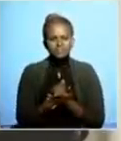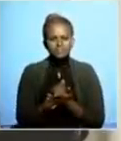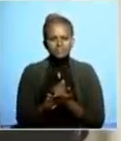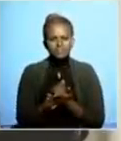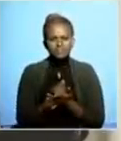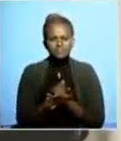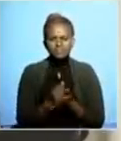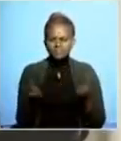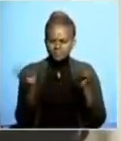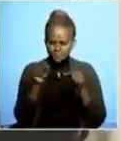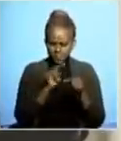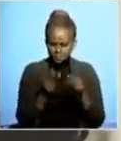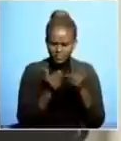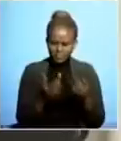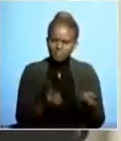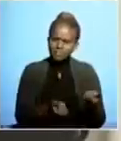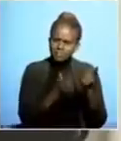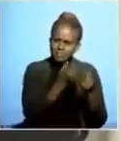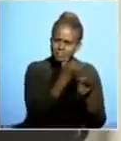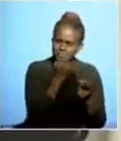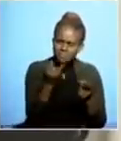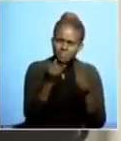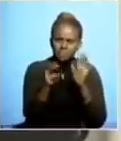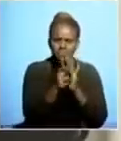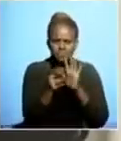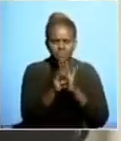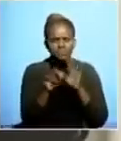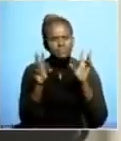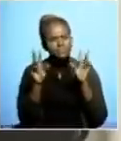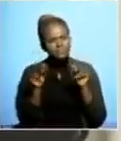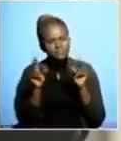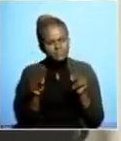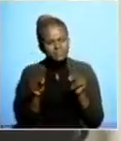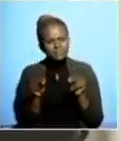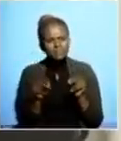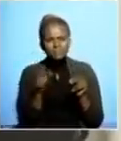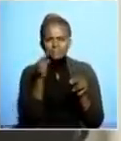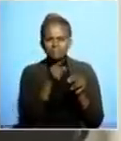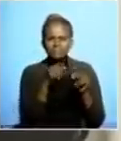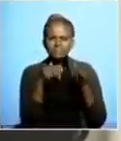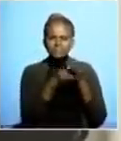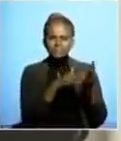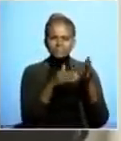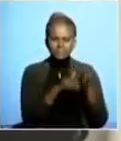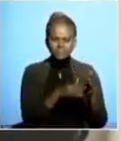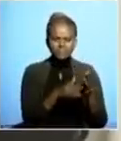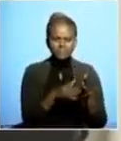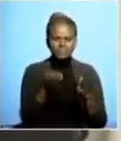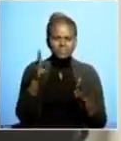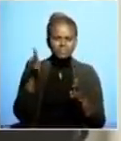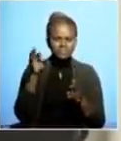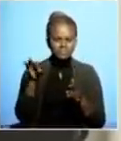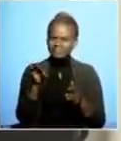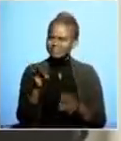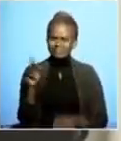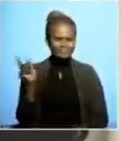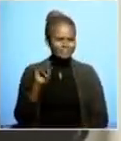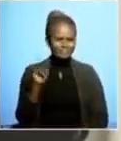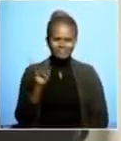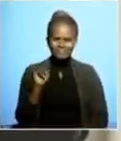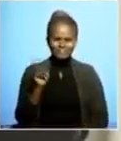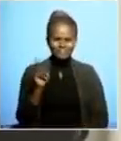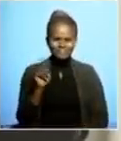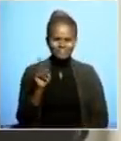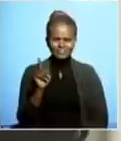And when we go for such issues, no, this is against PF. Icona, did you steal